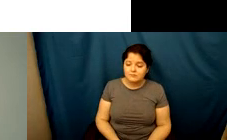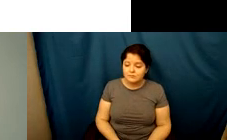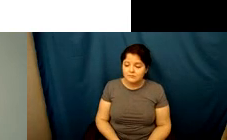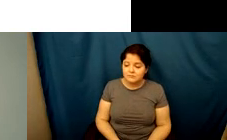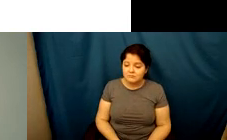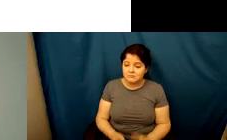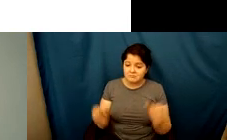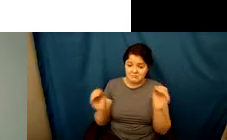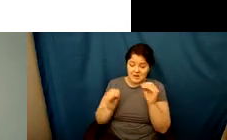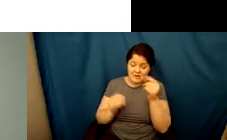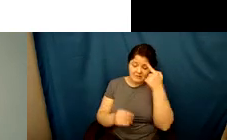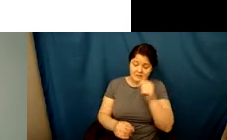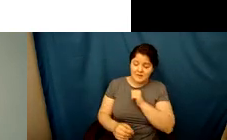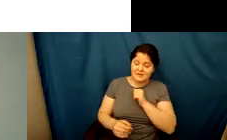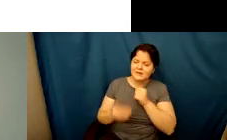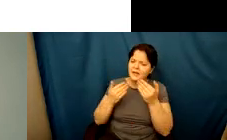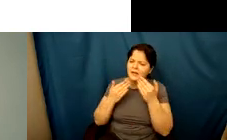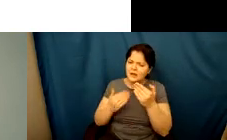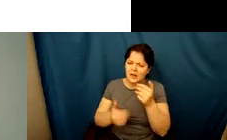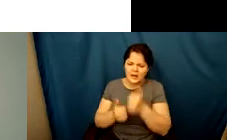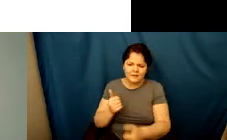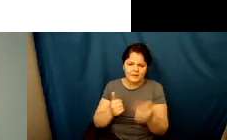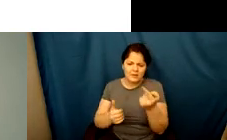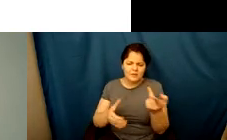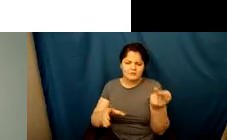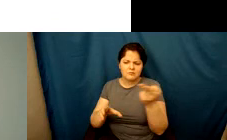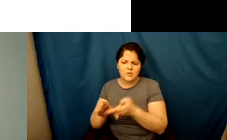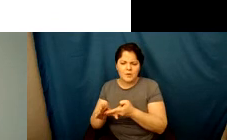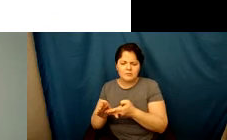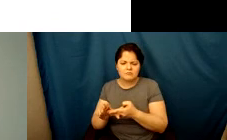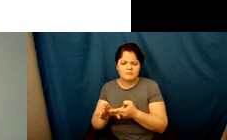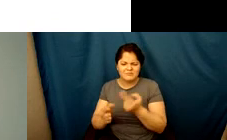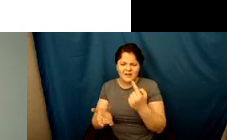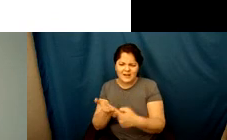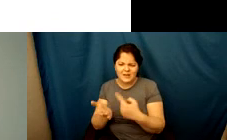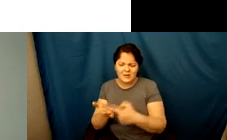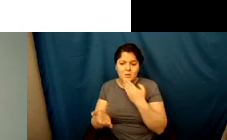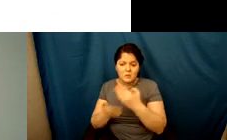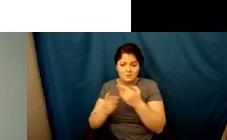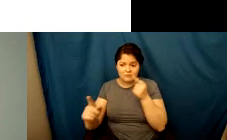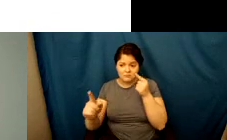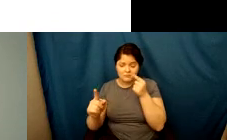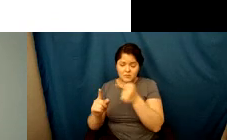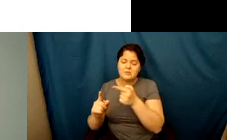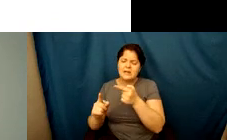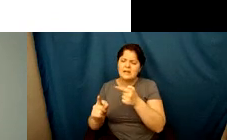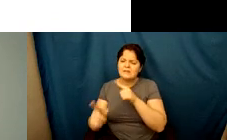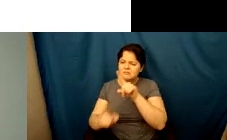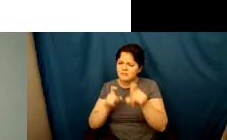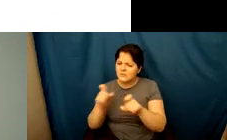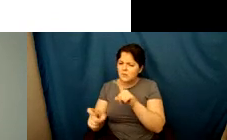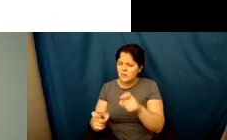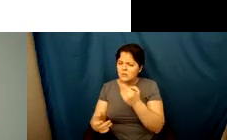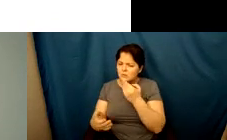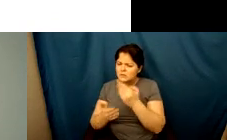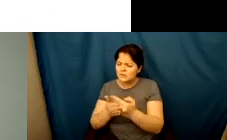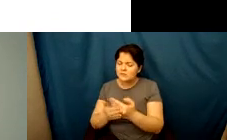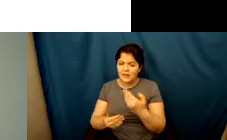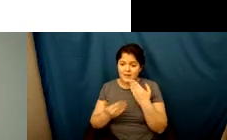None for me, just thanks to everybody for participating and raising some great points, asking really good questions. Just thanks for